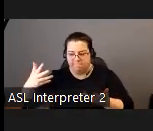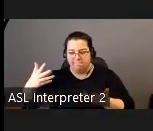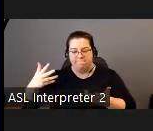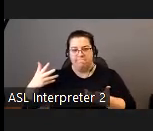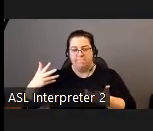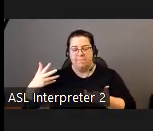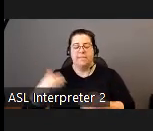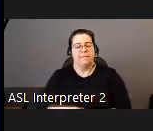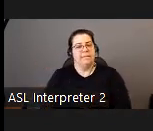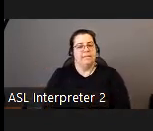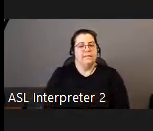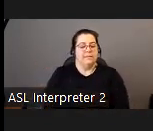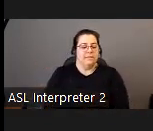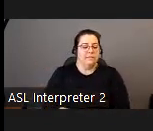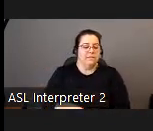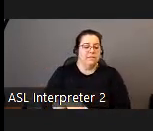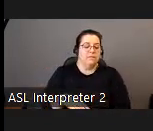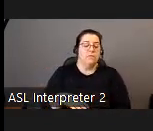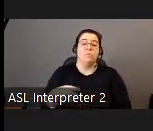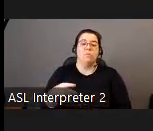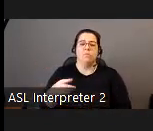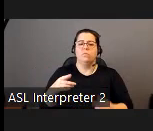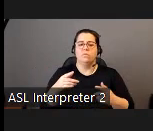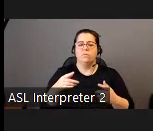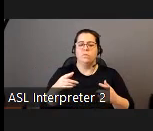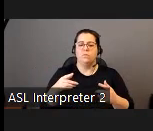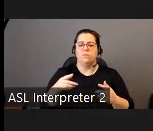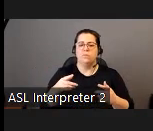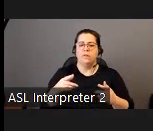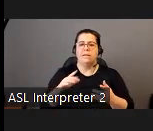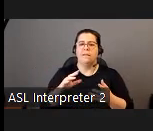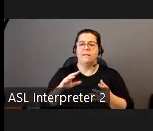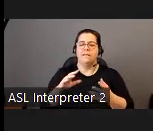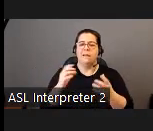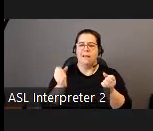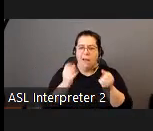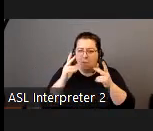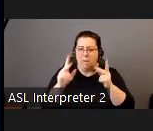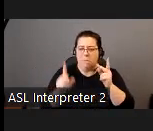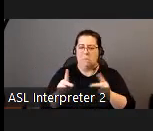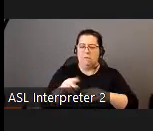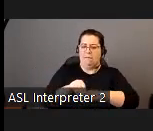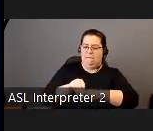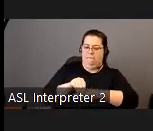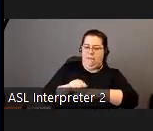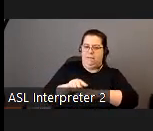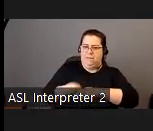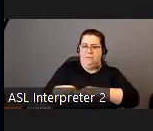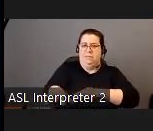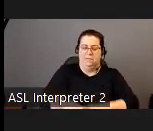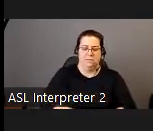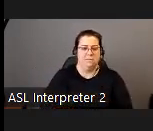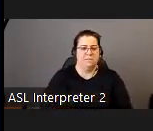How many people are experiencing this? We have the intergenerational cascade of trauma and